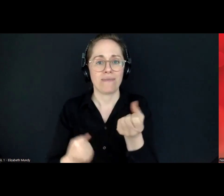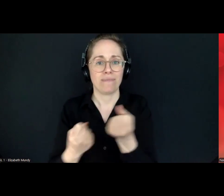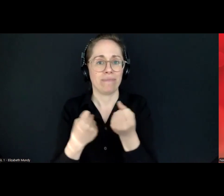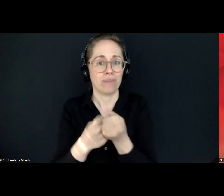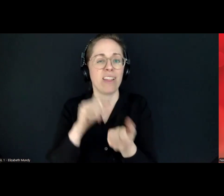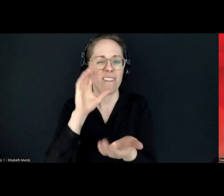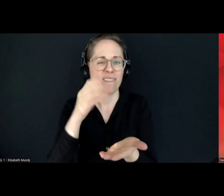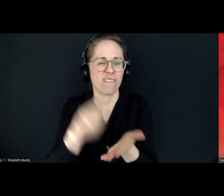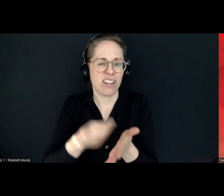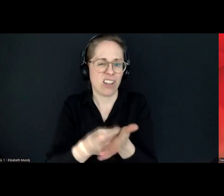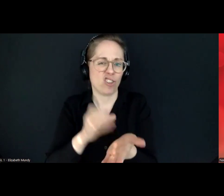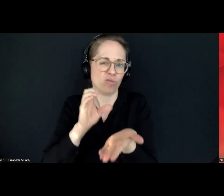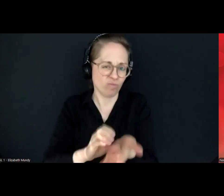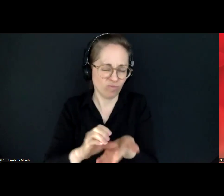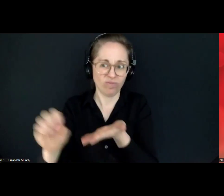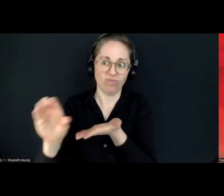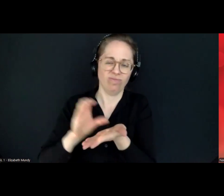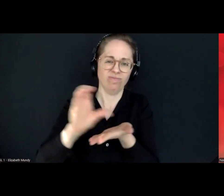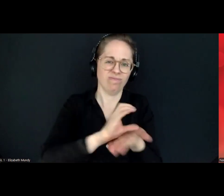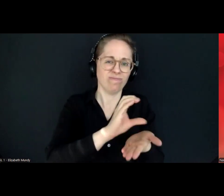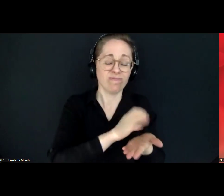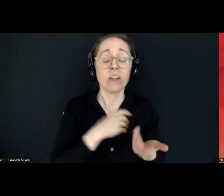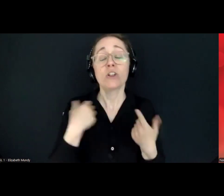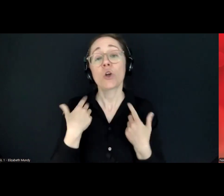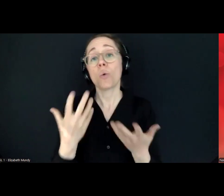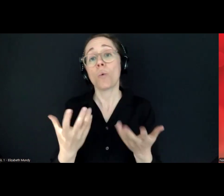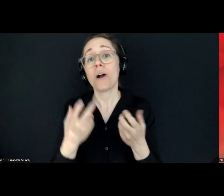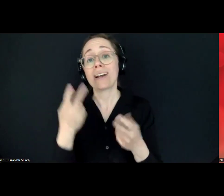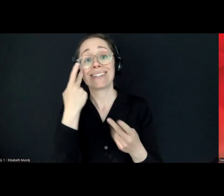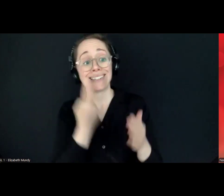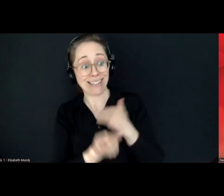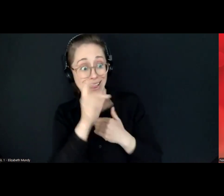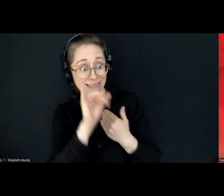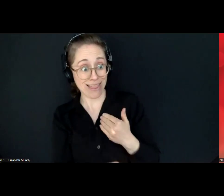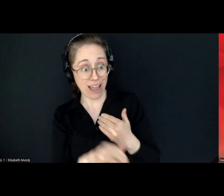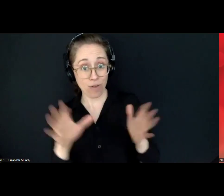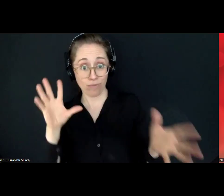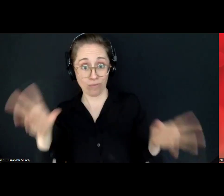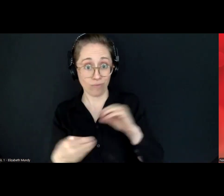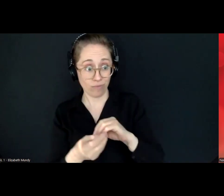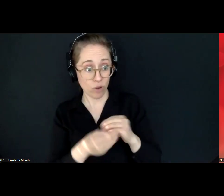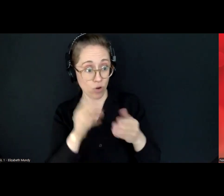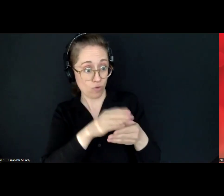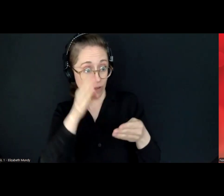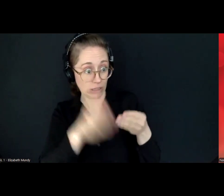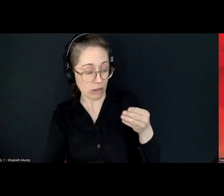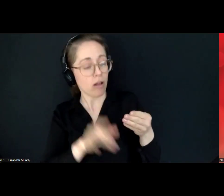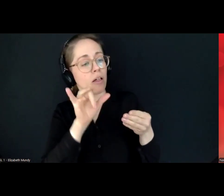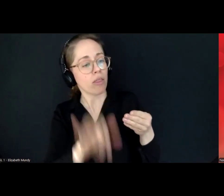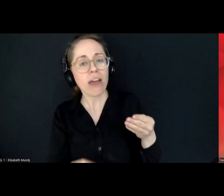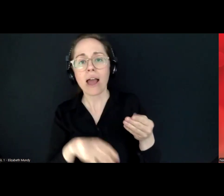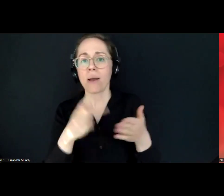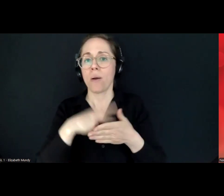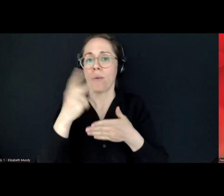to see how all this work will result in that new program that accomplishes its intended